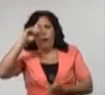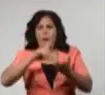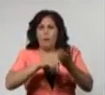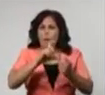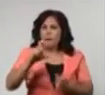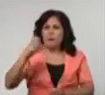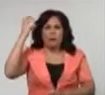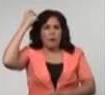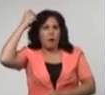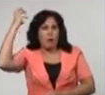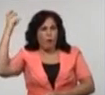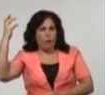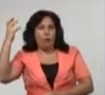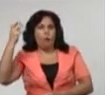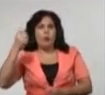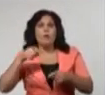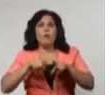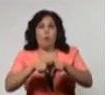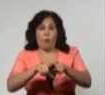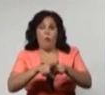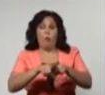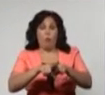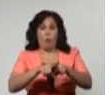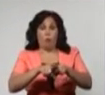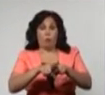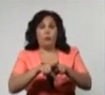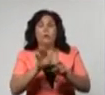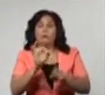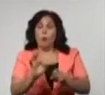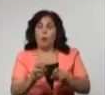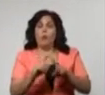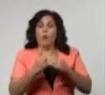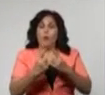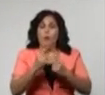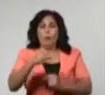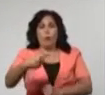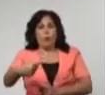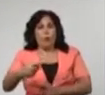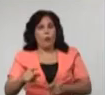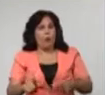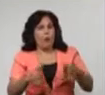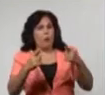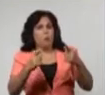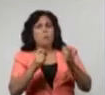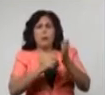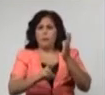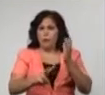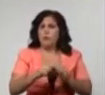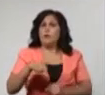our government, and the actions adopted in all the territories across the country.